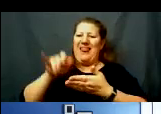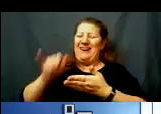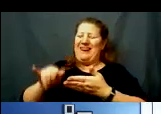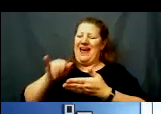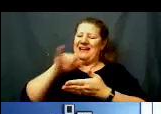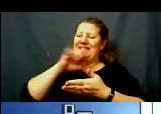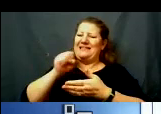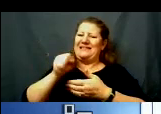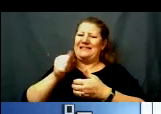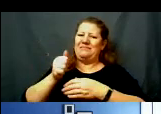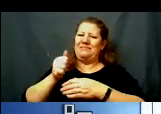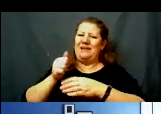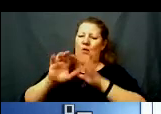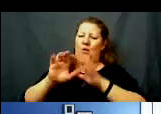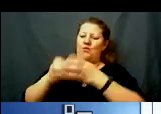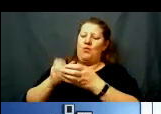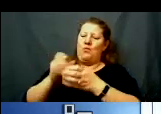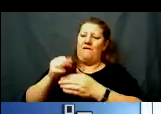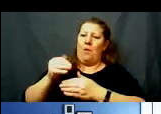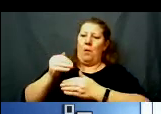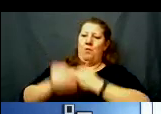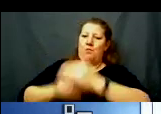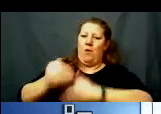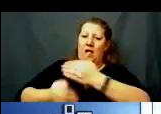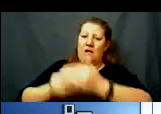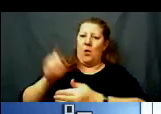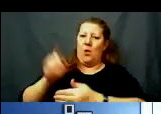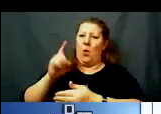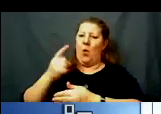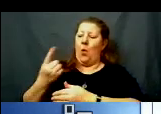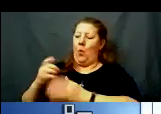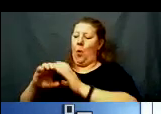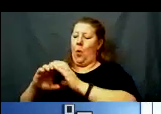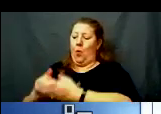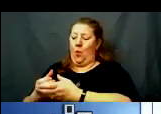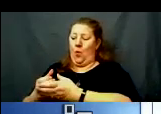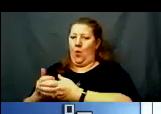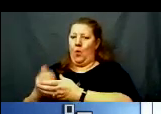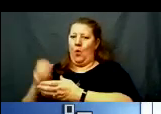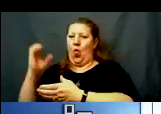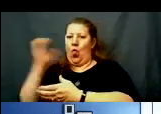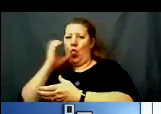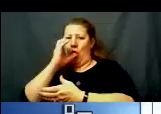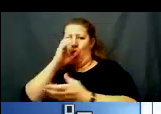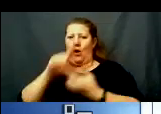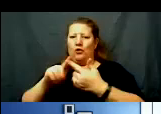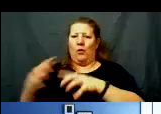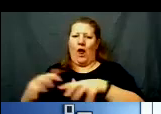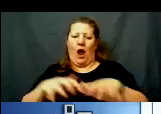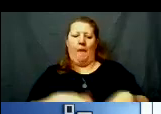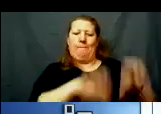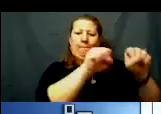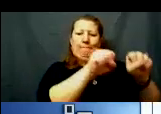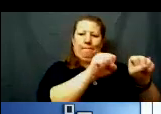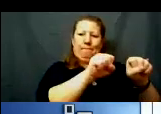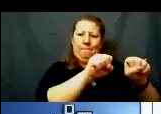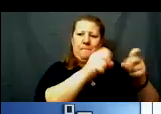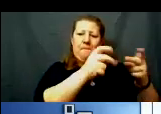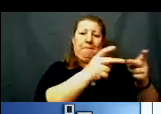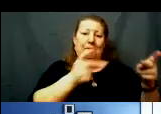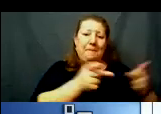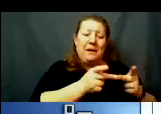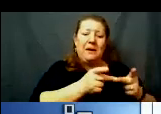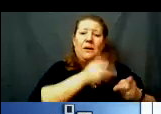of processes where at least one society really seeks to permanently impose itself on the land, the water, and the